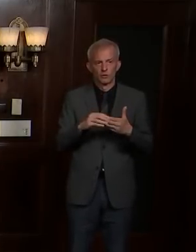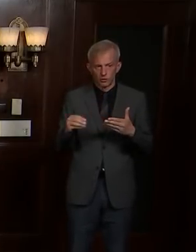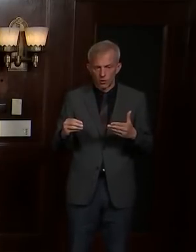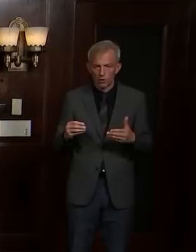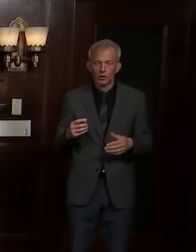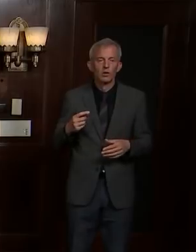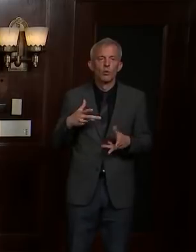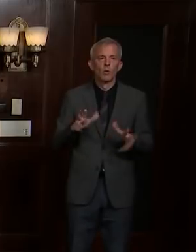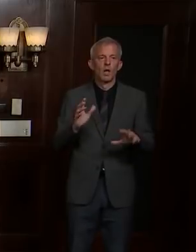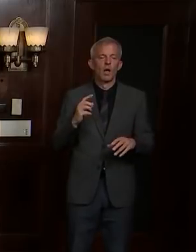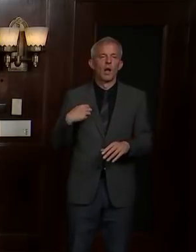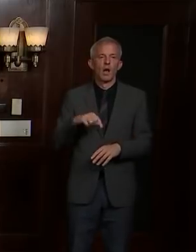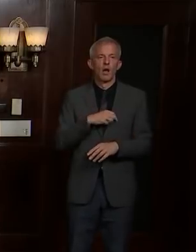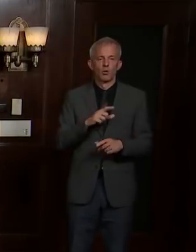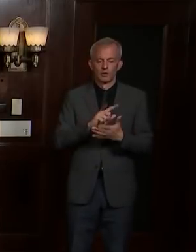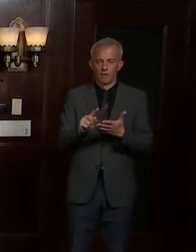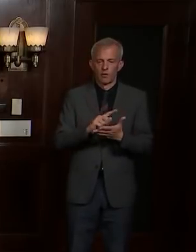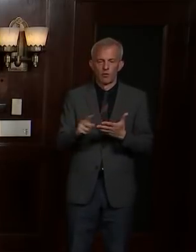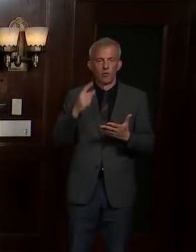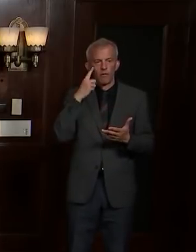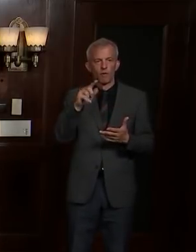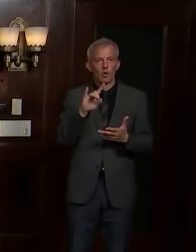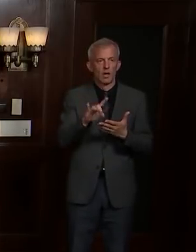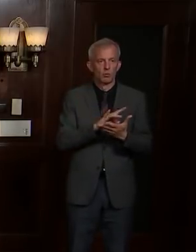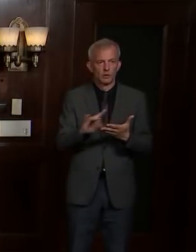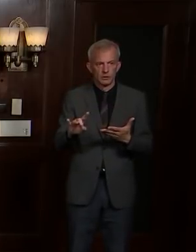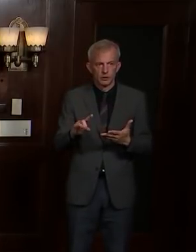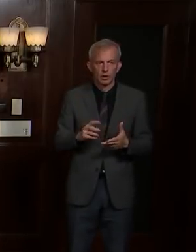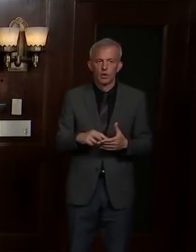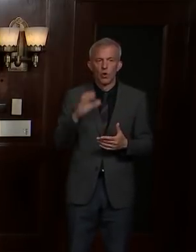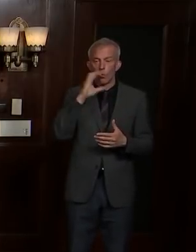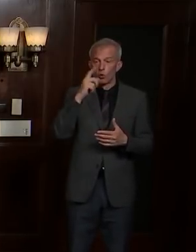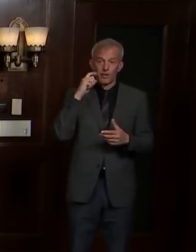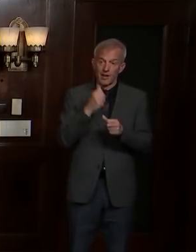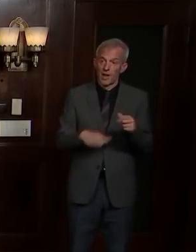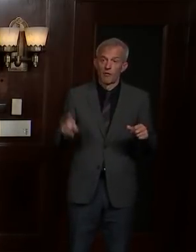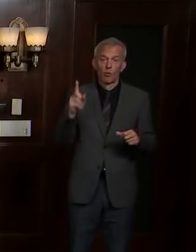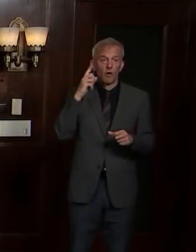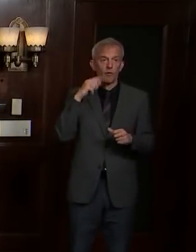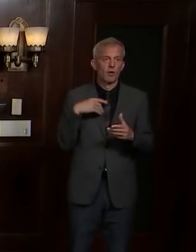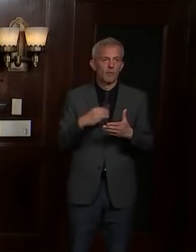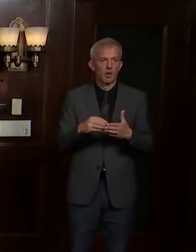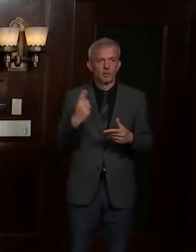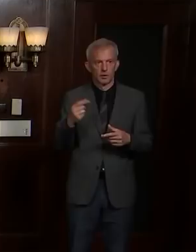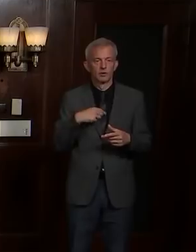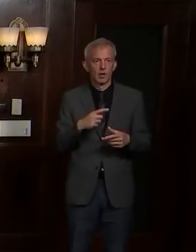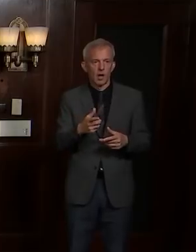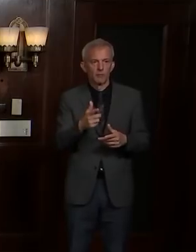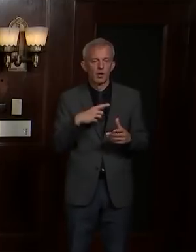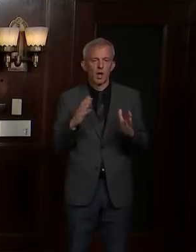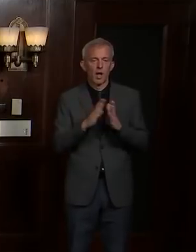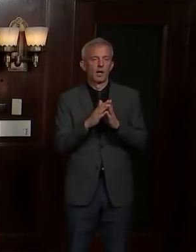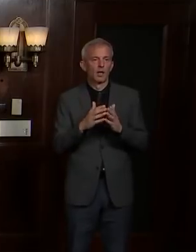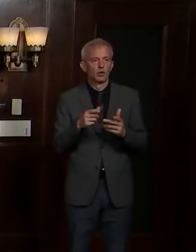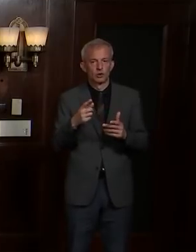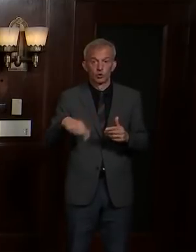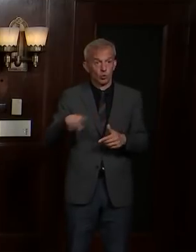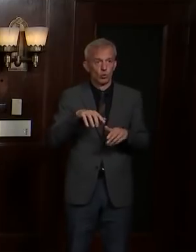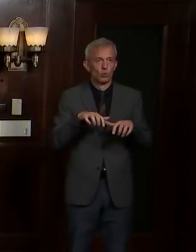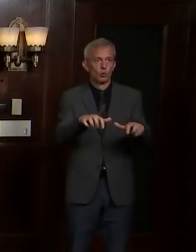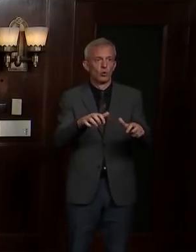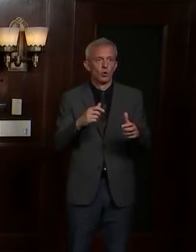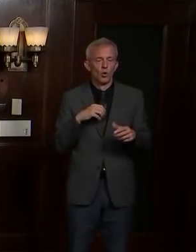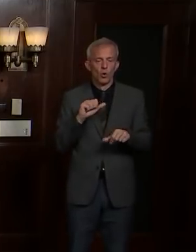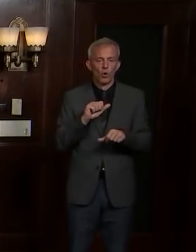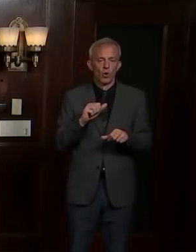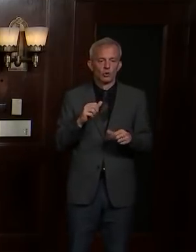to go every single week for 8 weeks. We're looking everywhere for those monies, but it's something that I'd like to directly appeal for to help Dr. Simon, who works